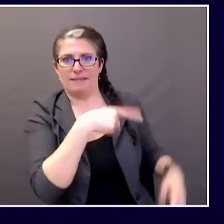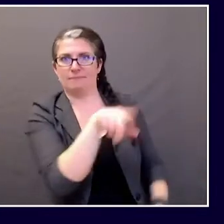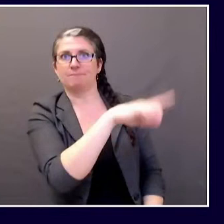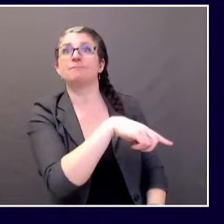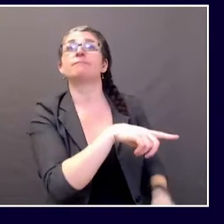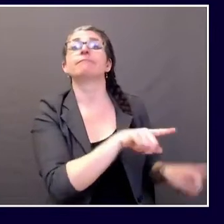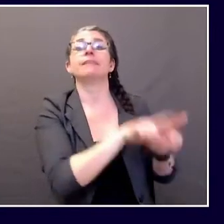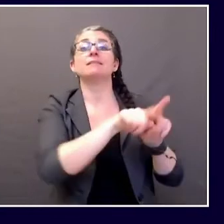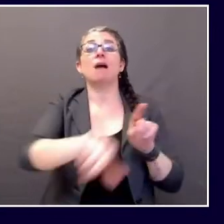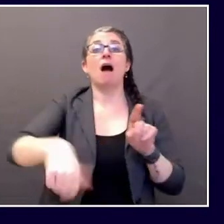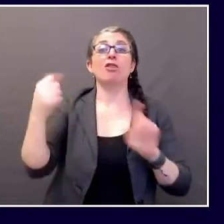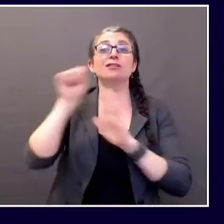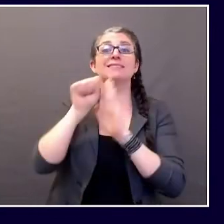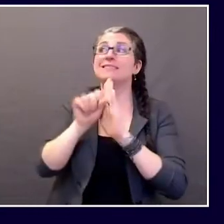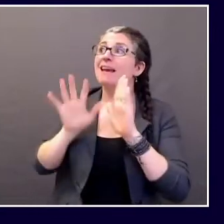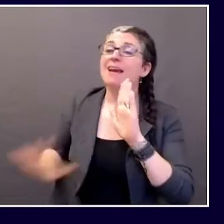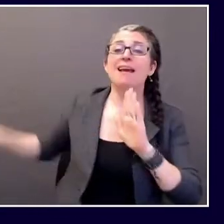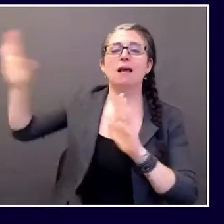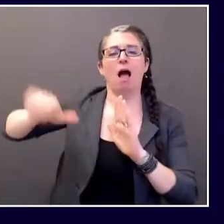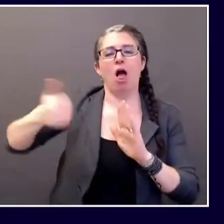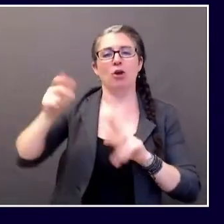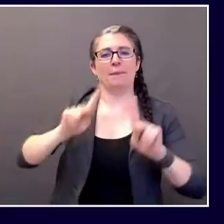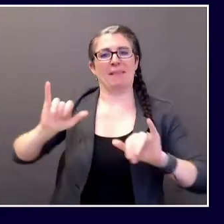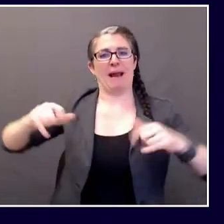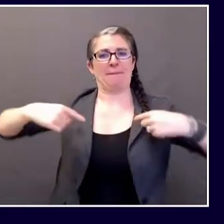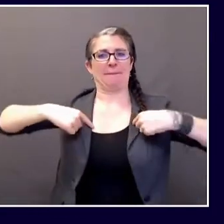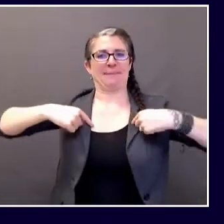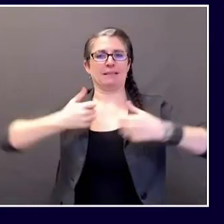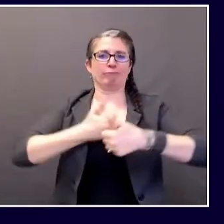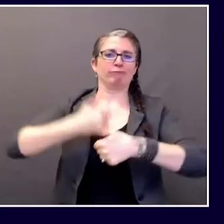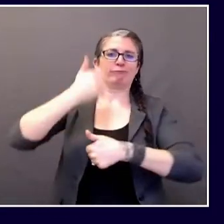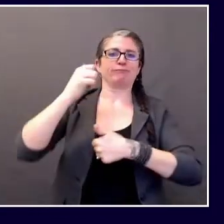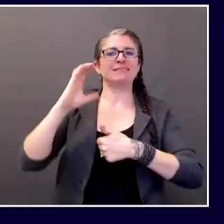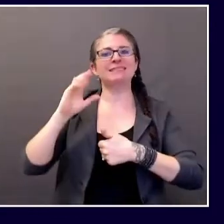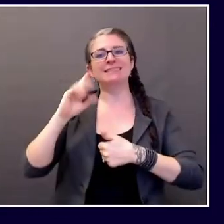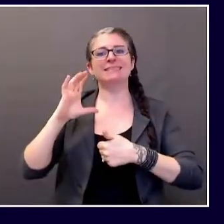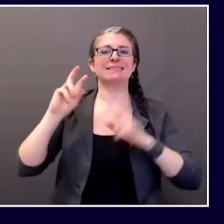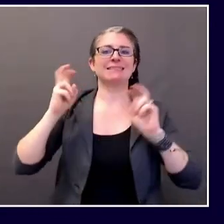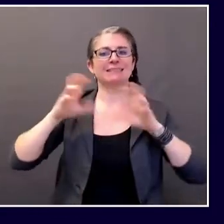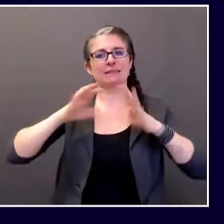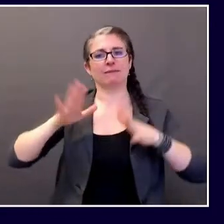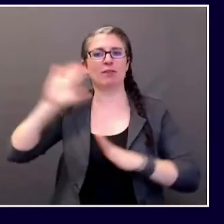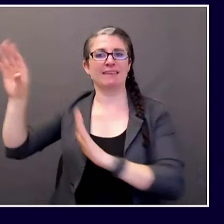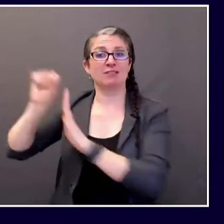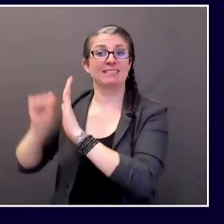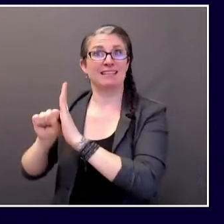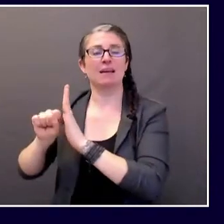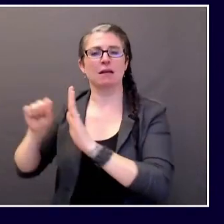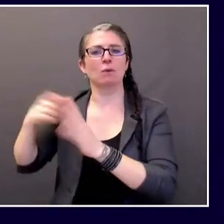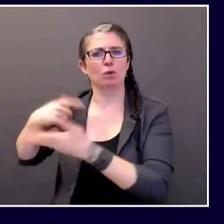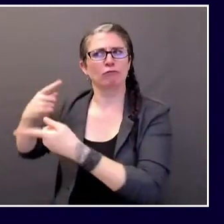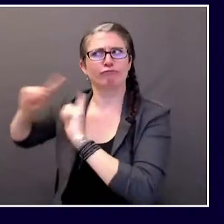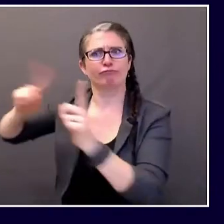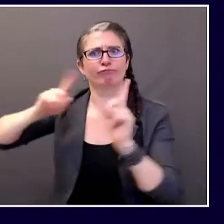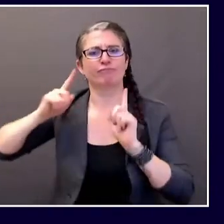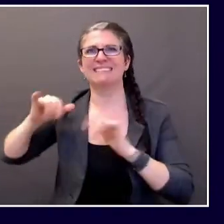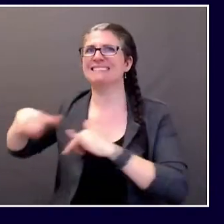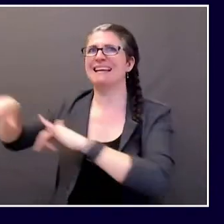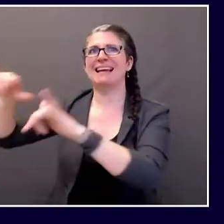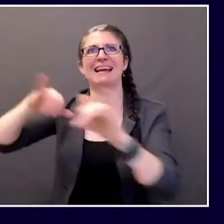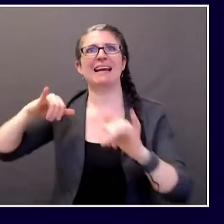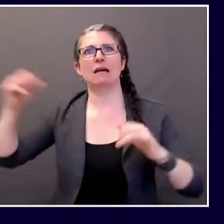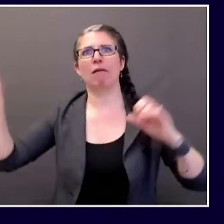state, Maine Health and Northern Light, both support the approach that we are taking for different reasons. In one case, because of the public